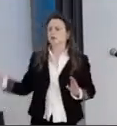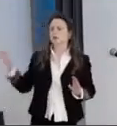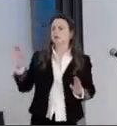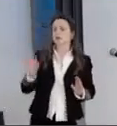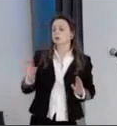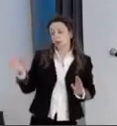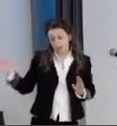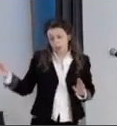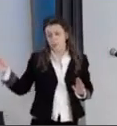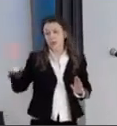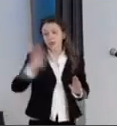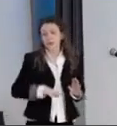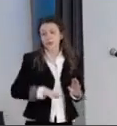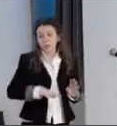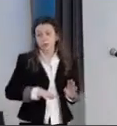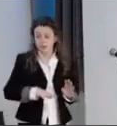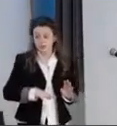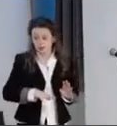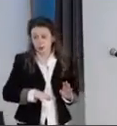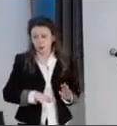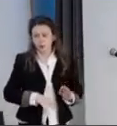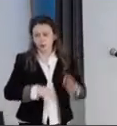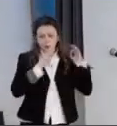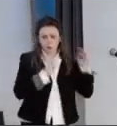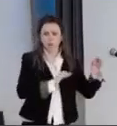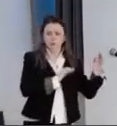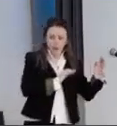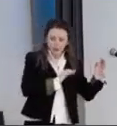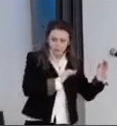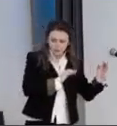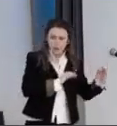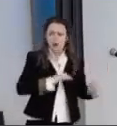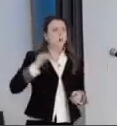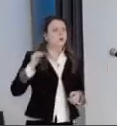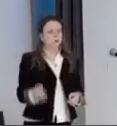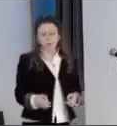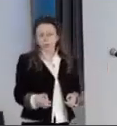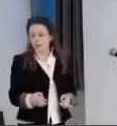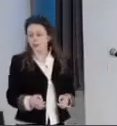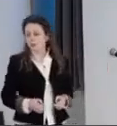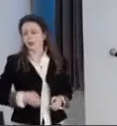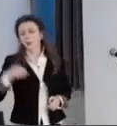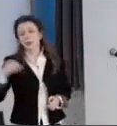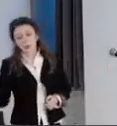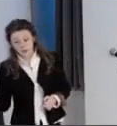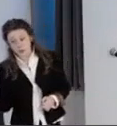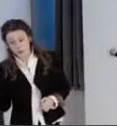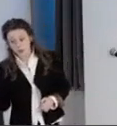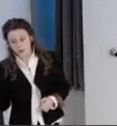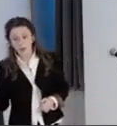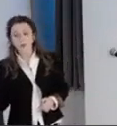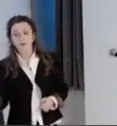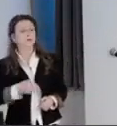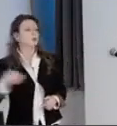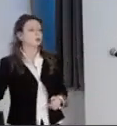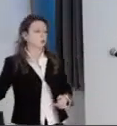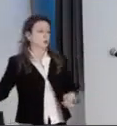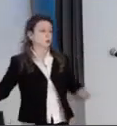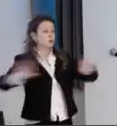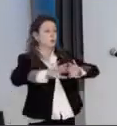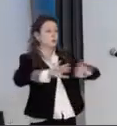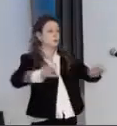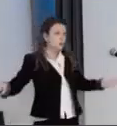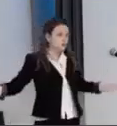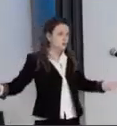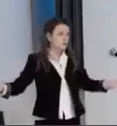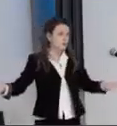theories, because he says, for anti-formalists, the truth matters, whereas for formalists, appearances matter, whether veridical or